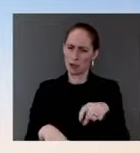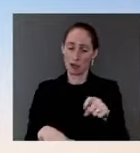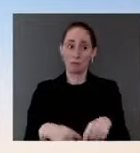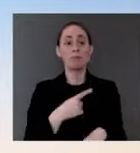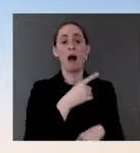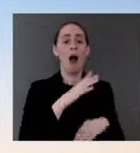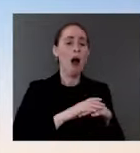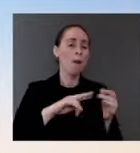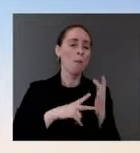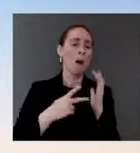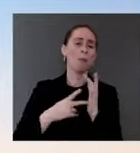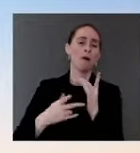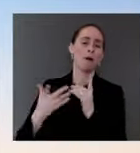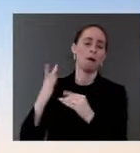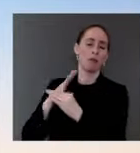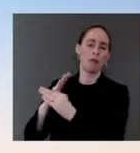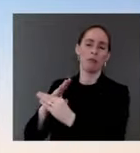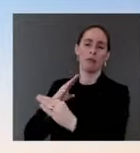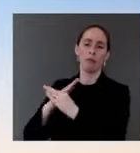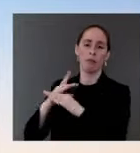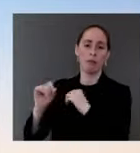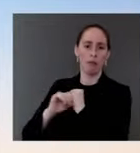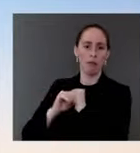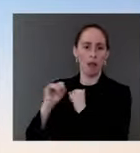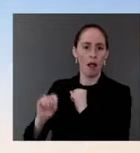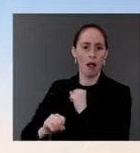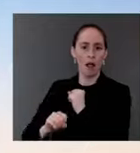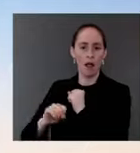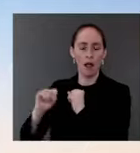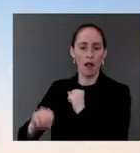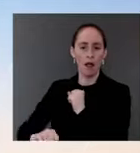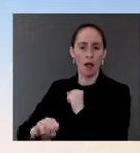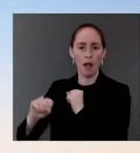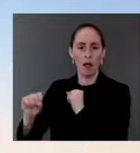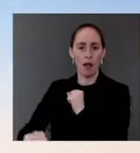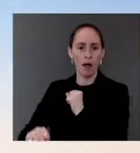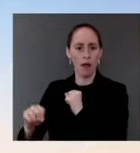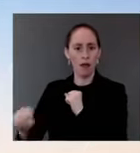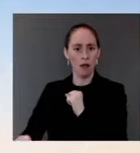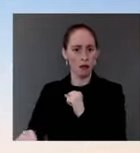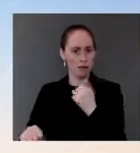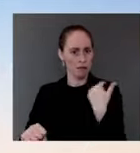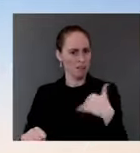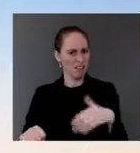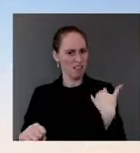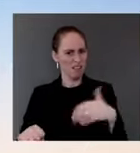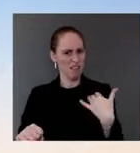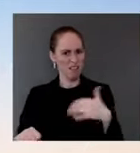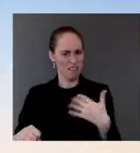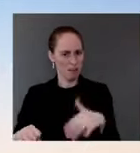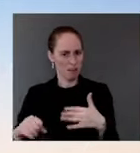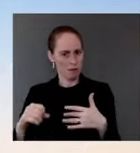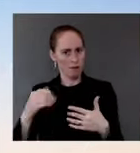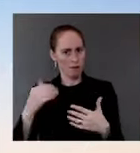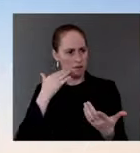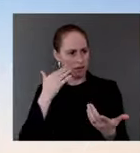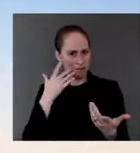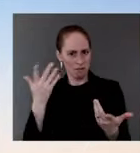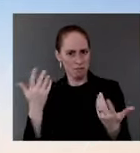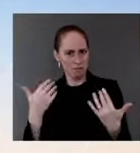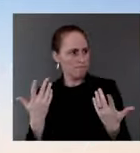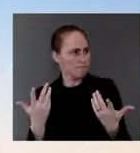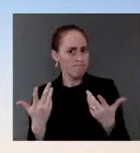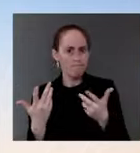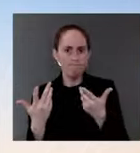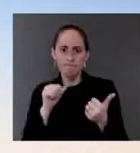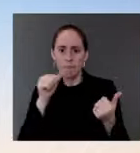everyone, but a vast majority of votes, Democrats and Republicans. Yet there's an insistence on hours and hours of debate that's slowing the